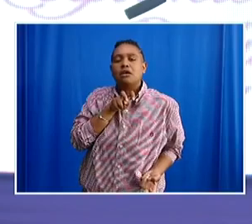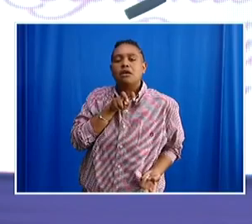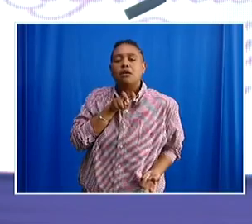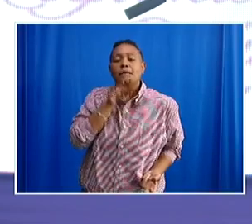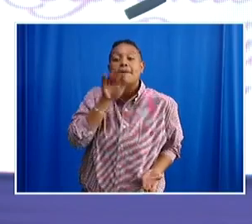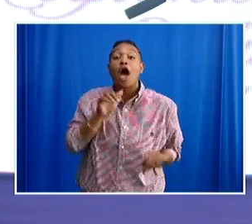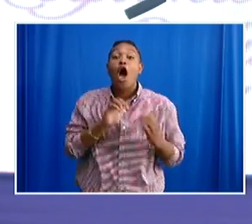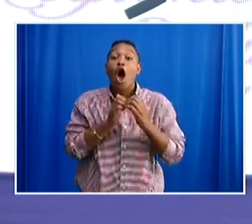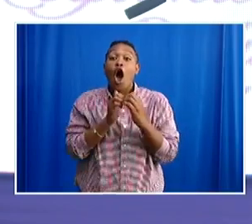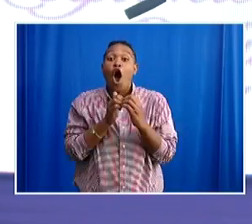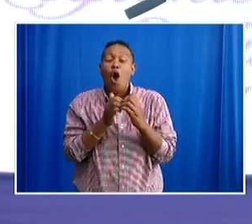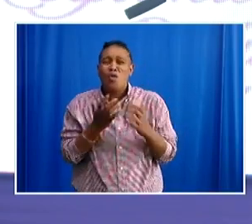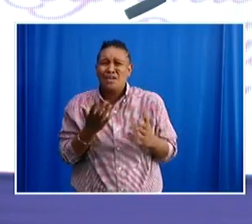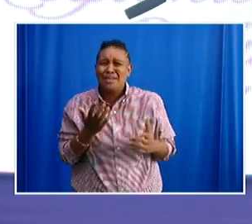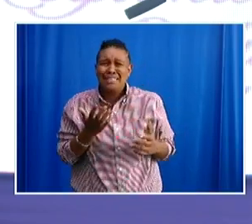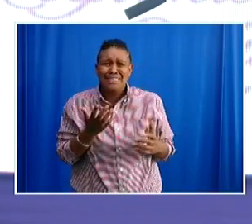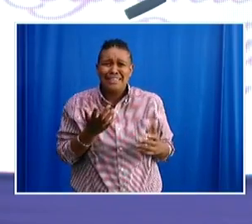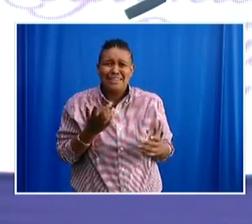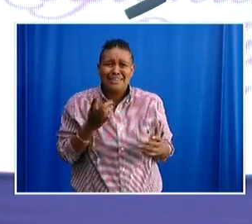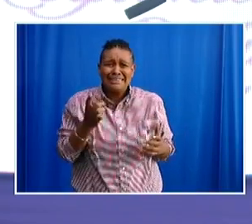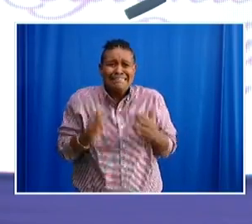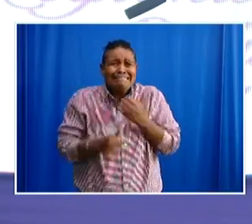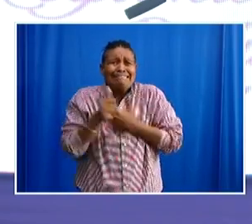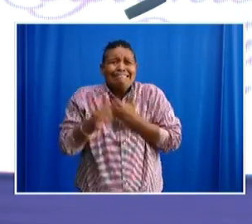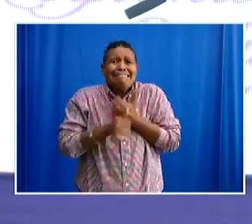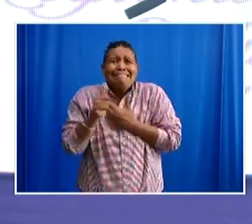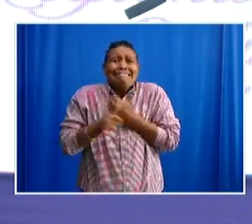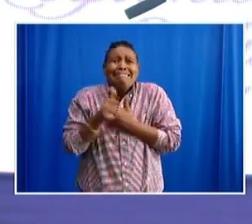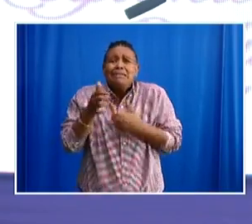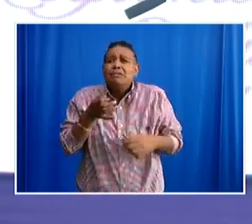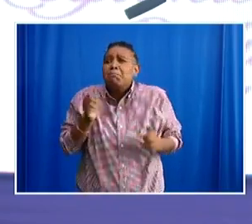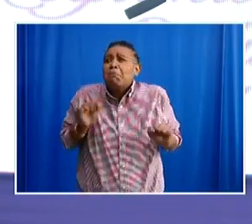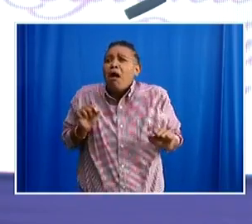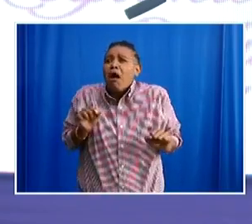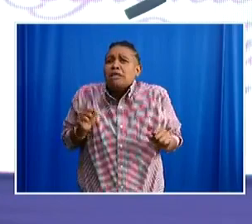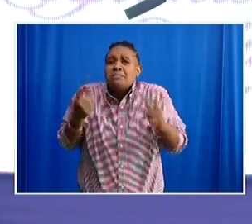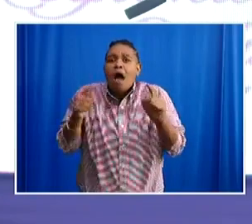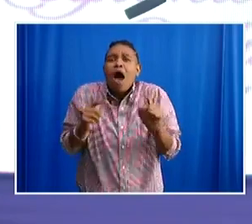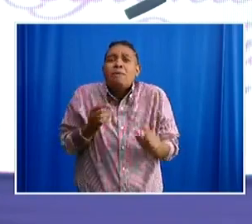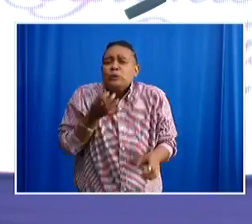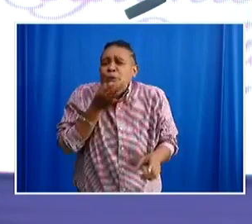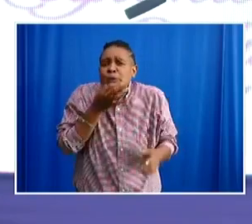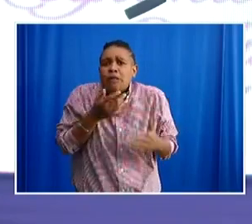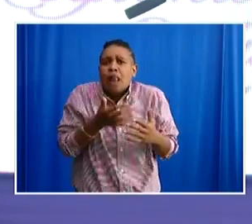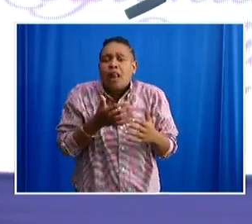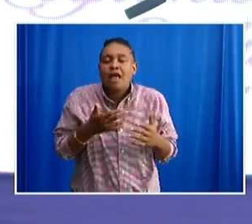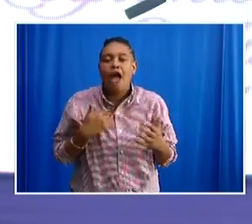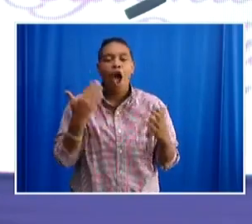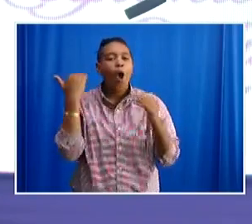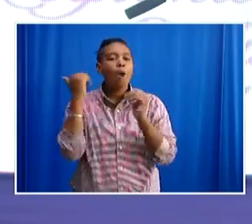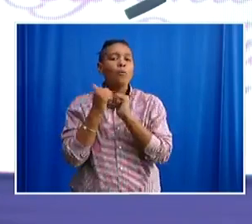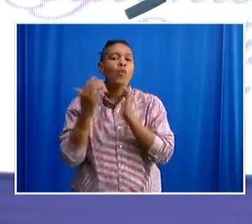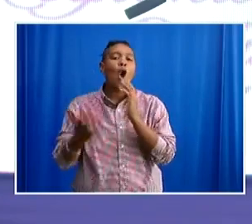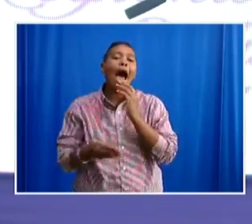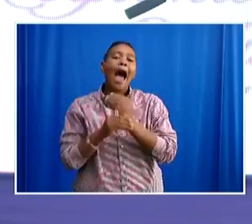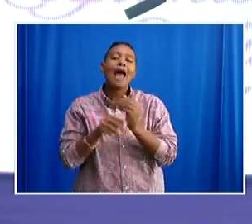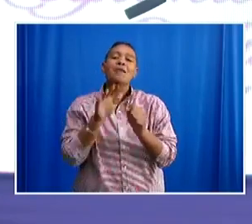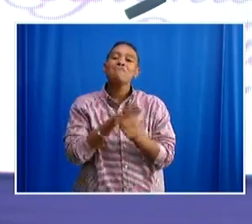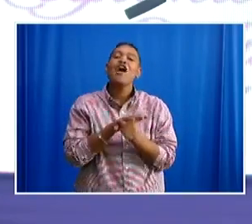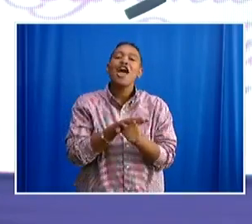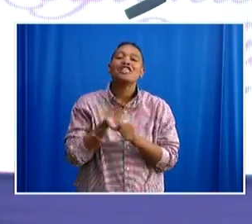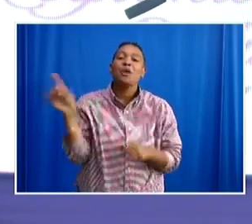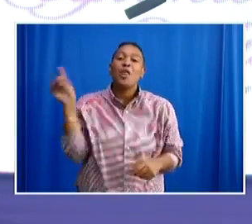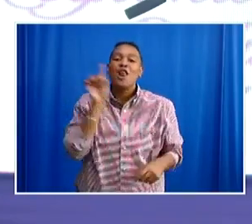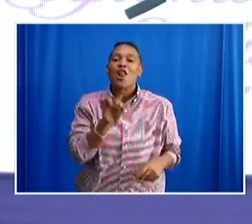how close we are to this great danger. And I hope, without adding much pressure, that when he comes,